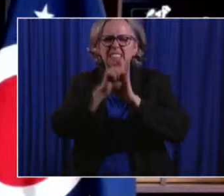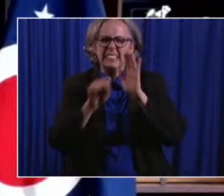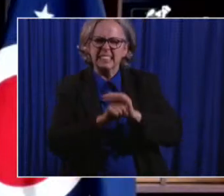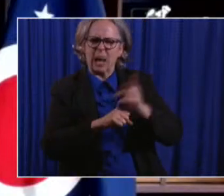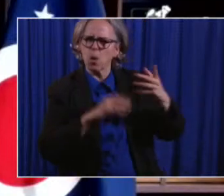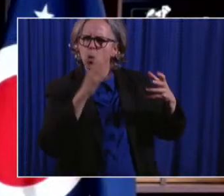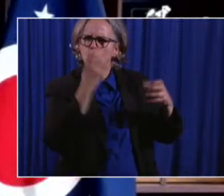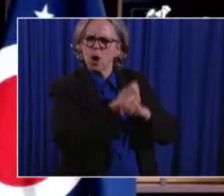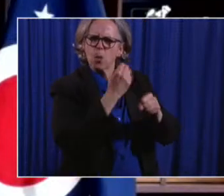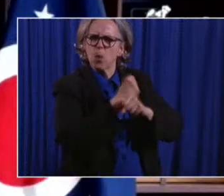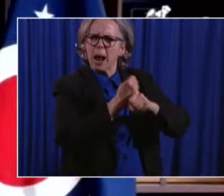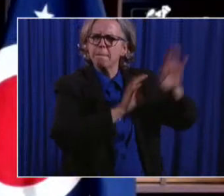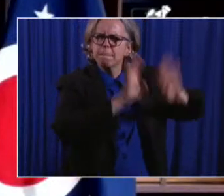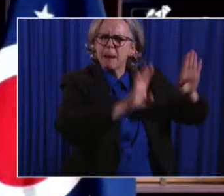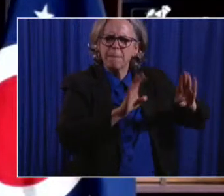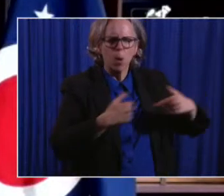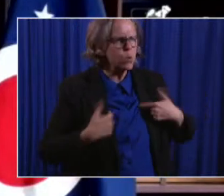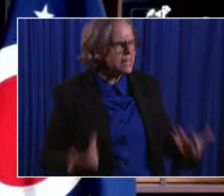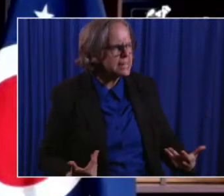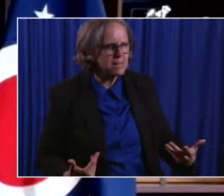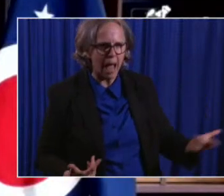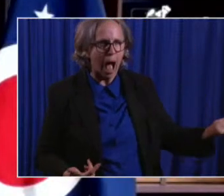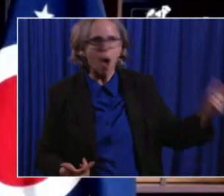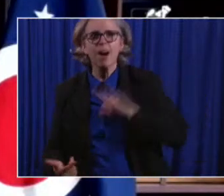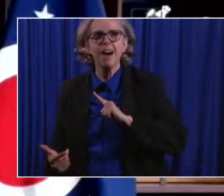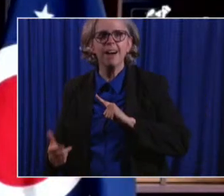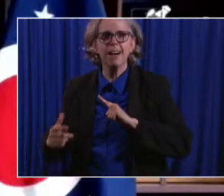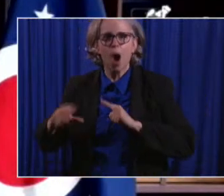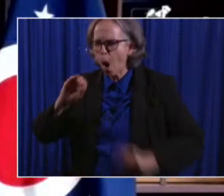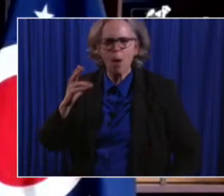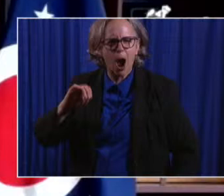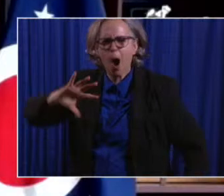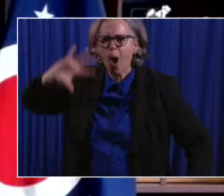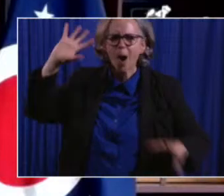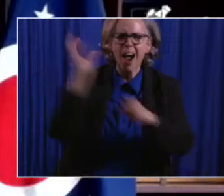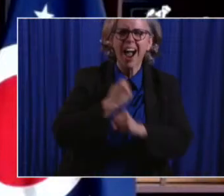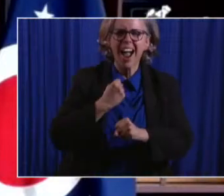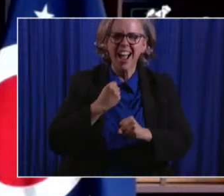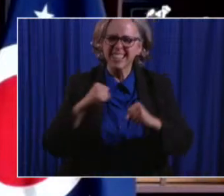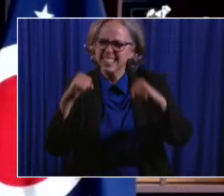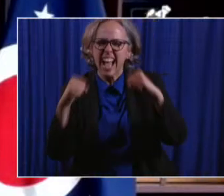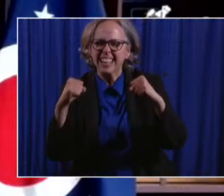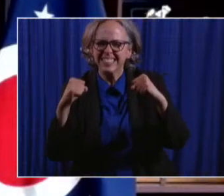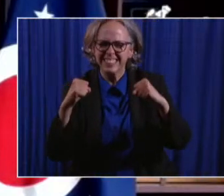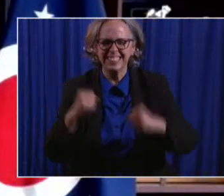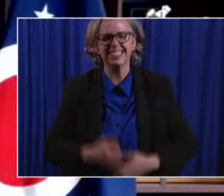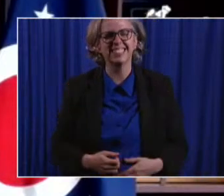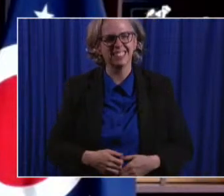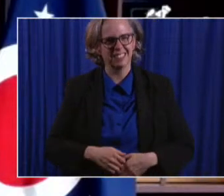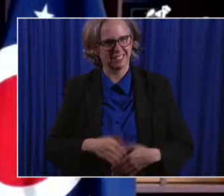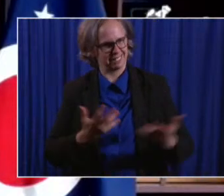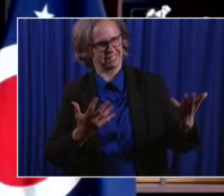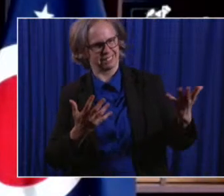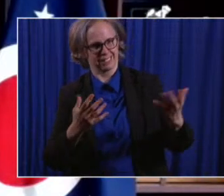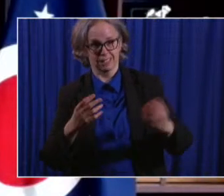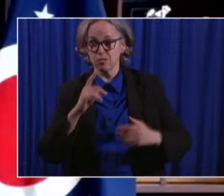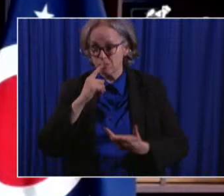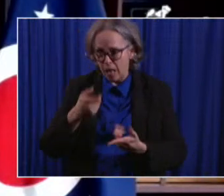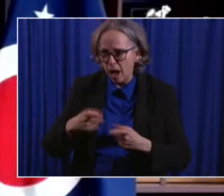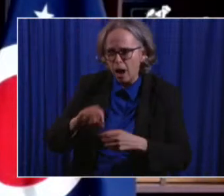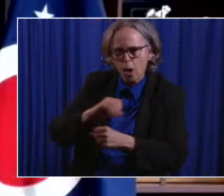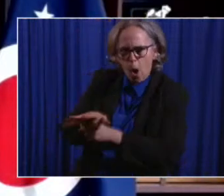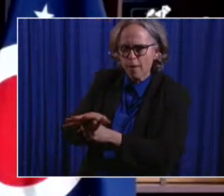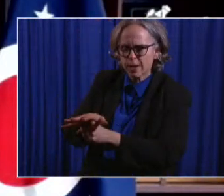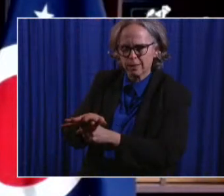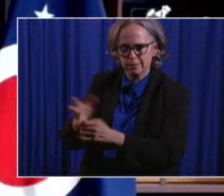in the competition on that front. And we were doing a lot of things during COVID. In addition to managing the pandemic,